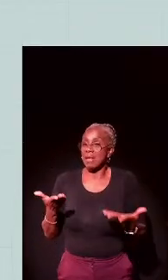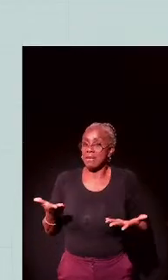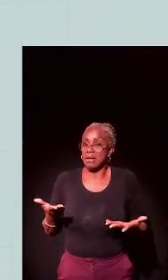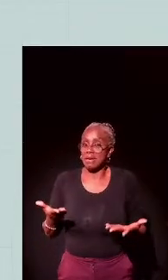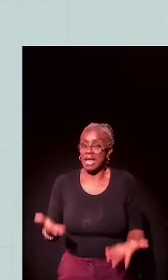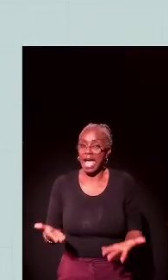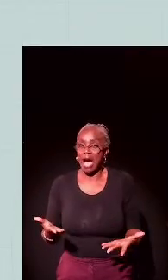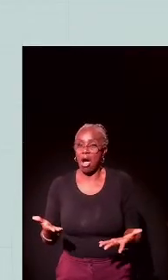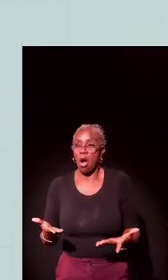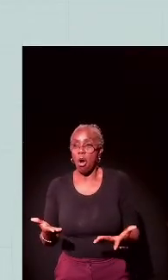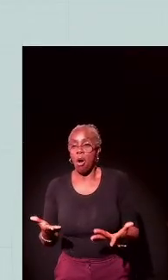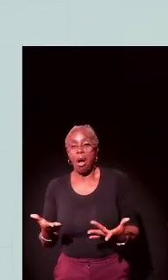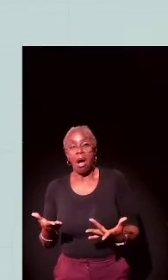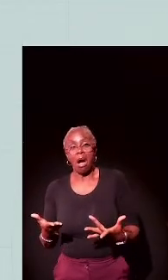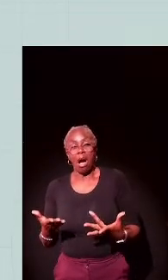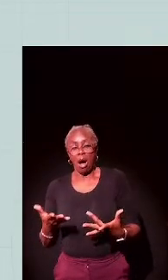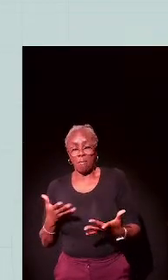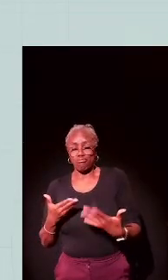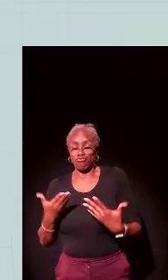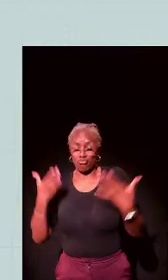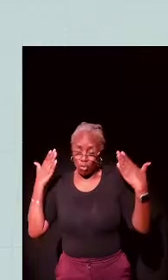with Nothing Technology.